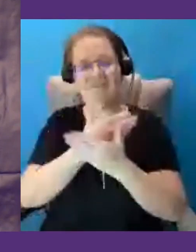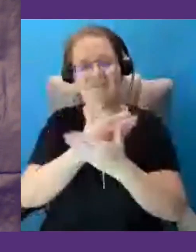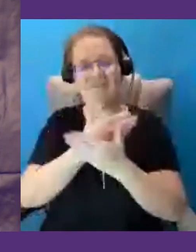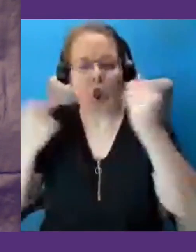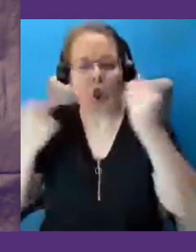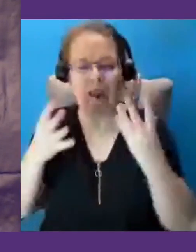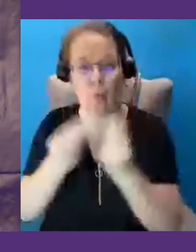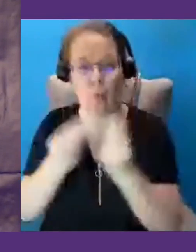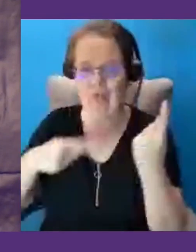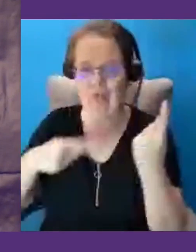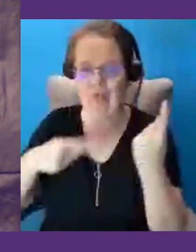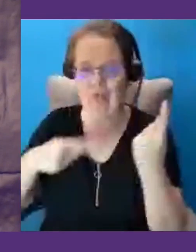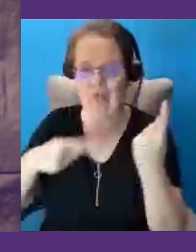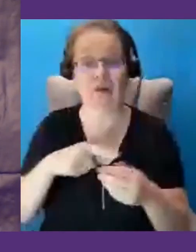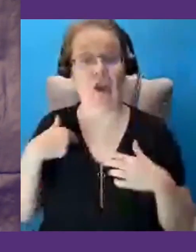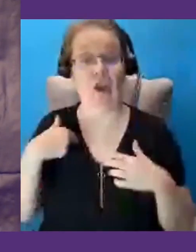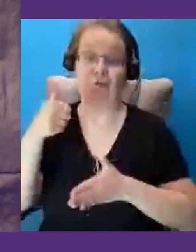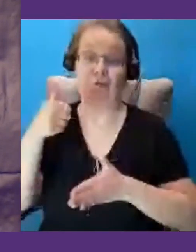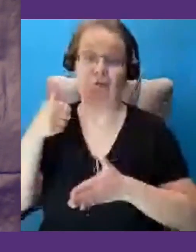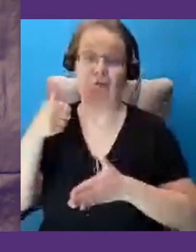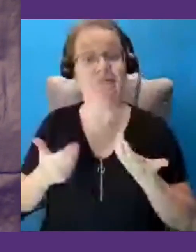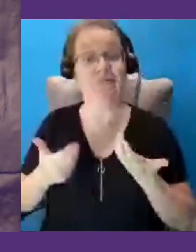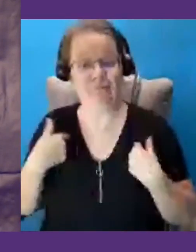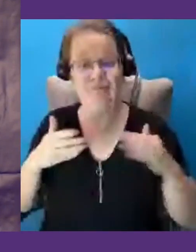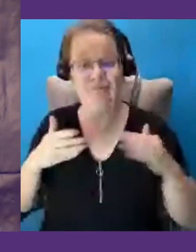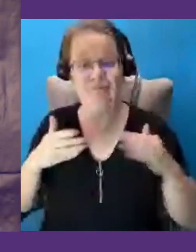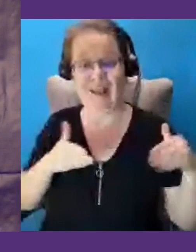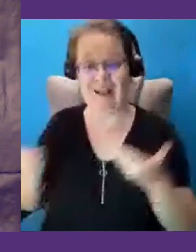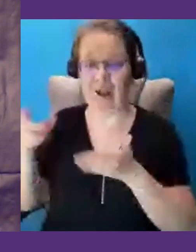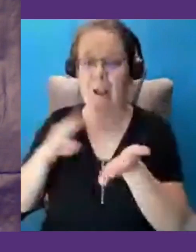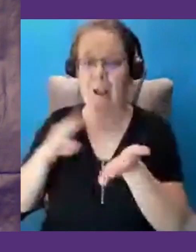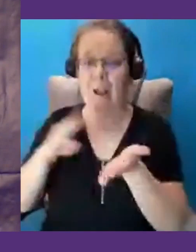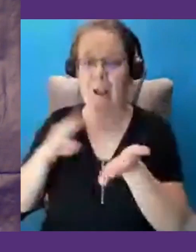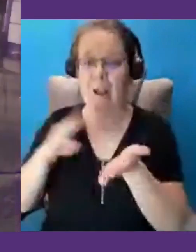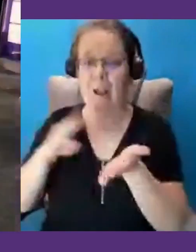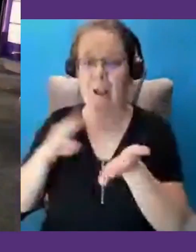kick things off, it's my great pleasure to introduce Mark Walker.